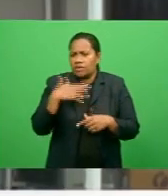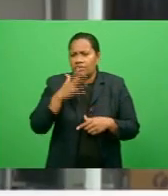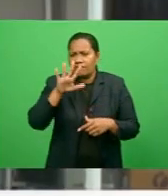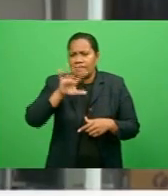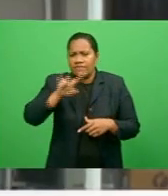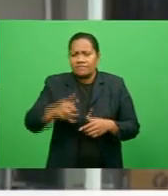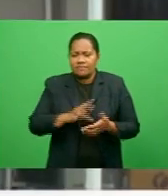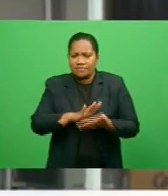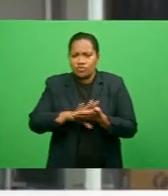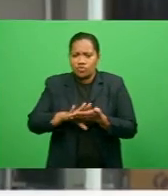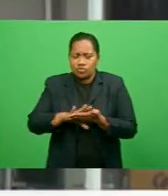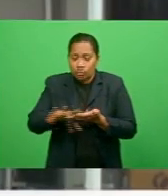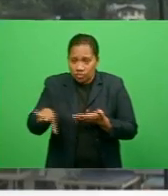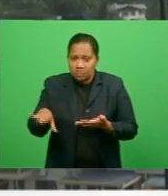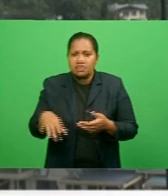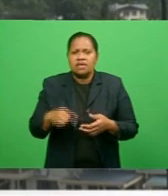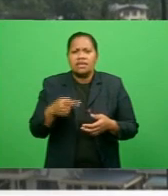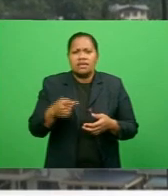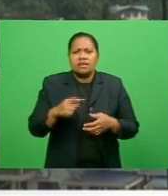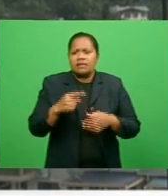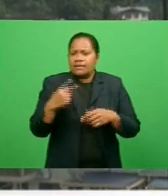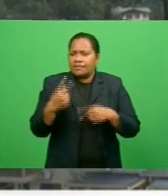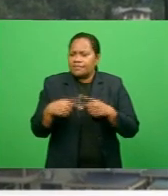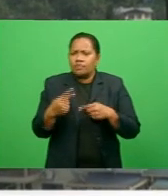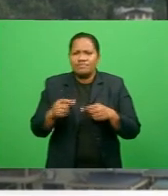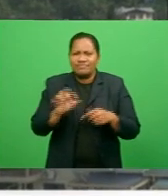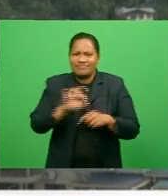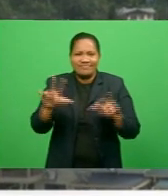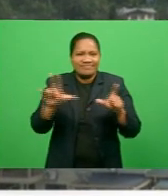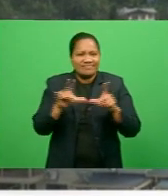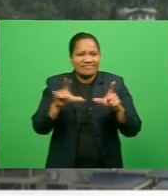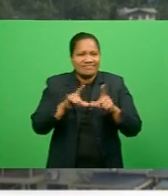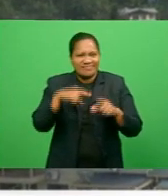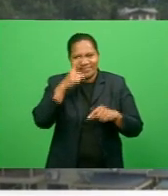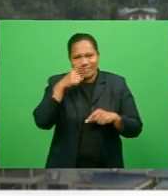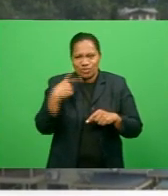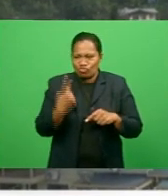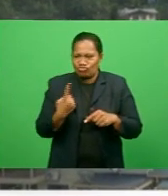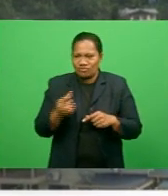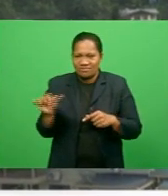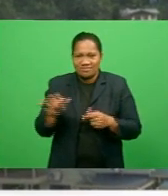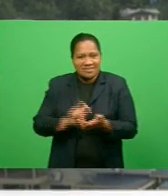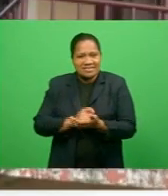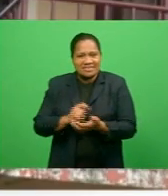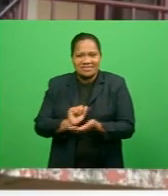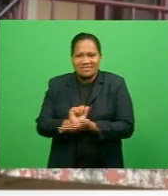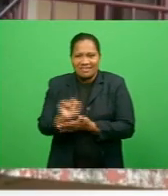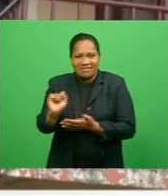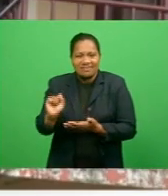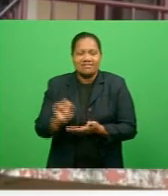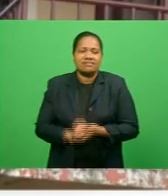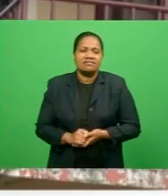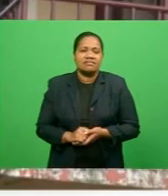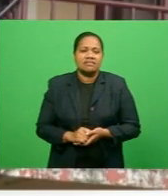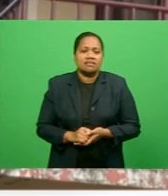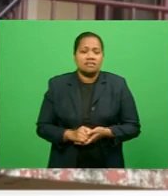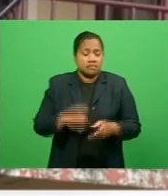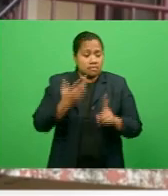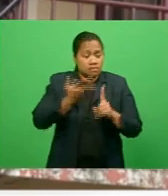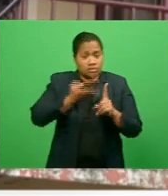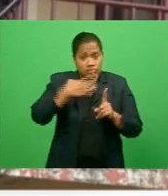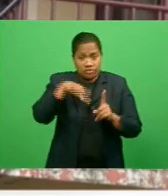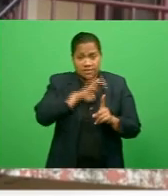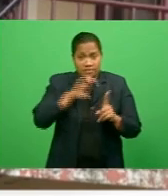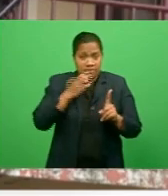$205,000. These are against unlicensed agents since January this year. Chief Executive Seema Shandil says students who rent have